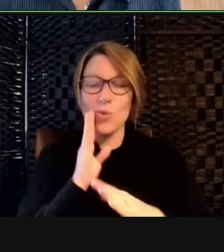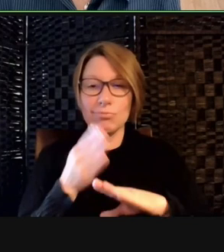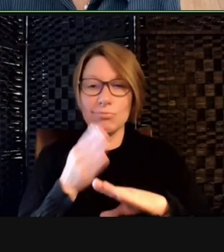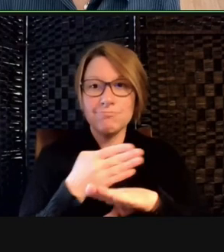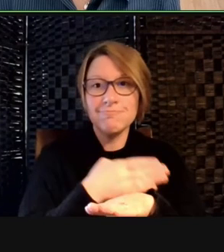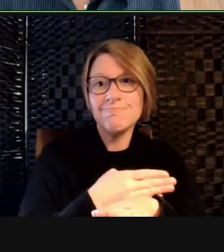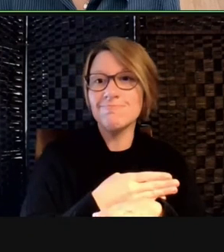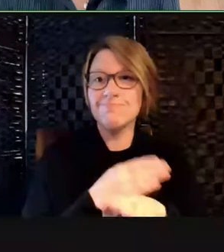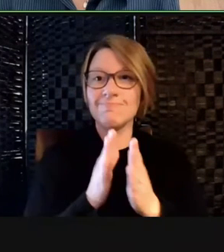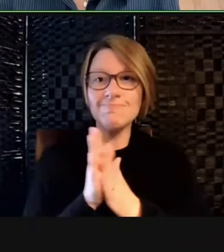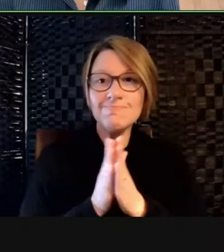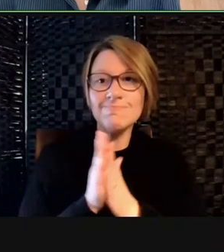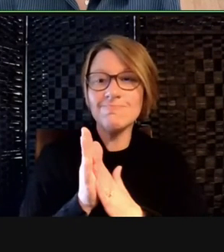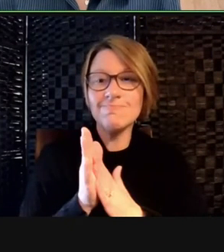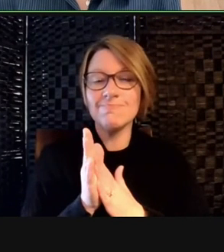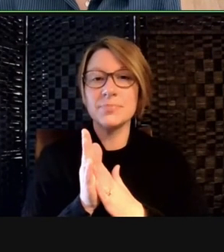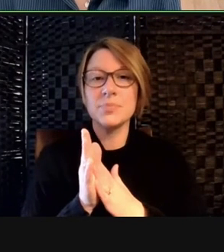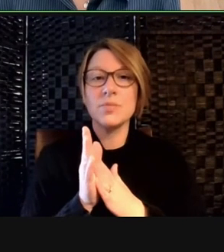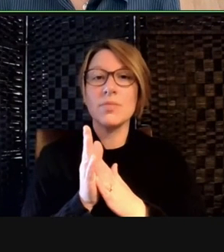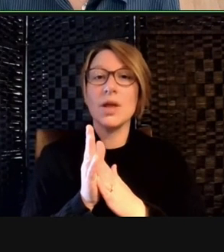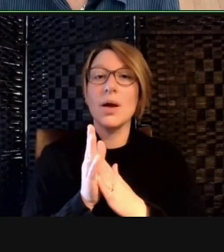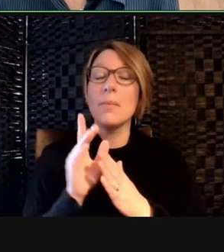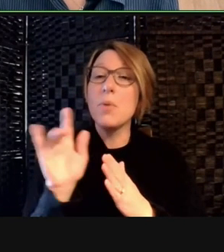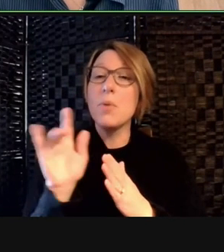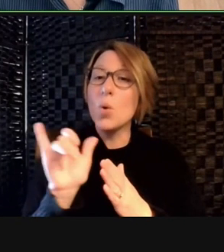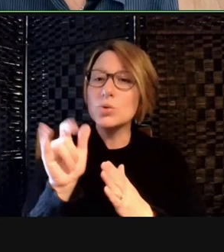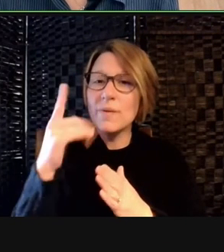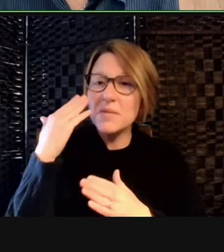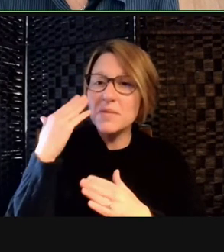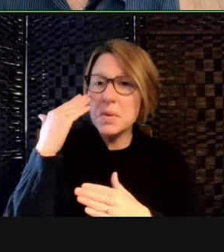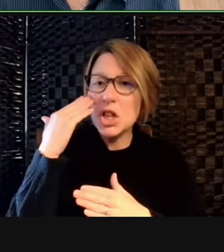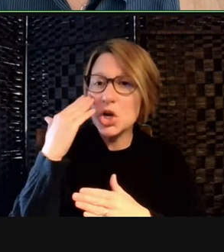motivation and interest, but also things that they're familiar with.